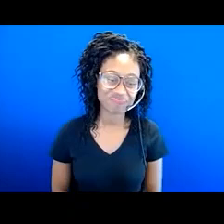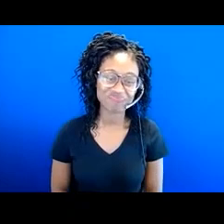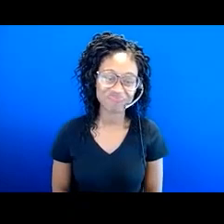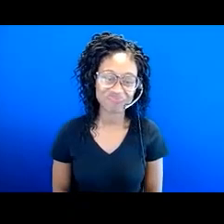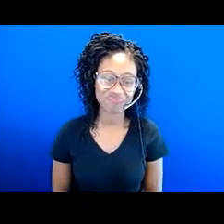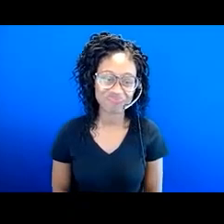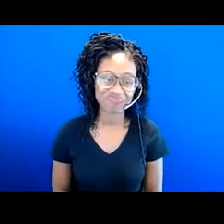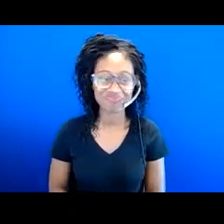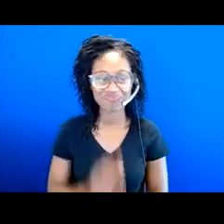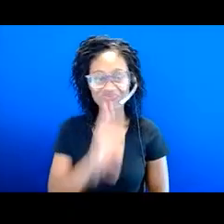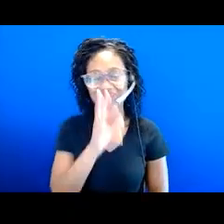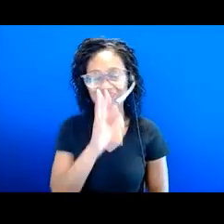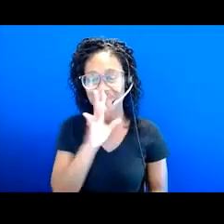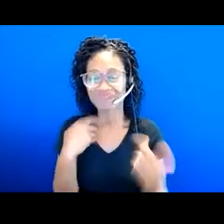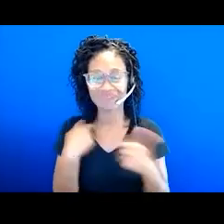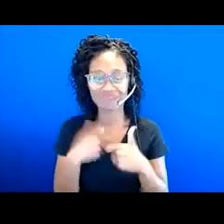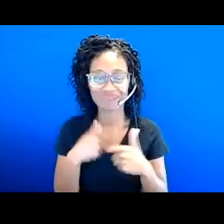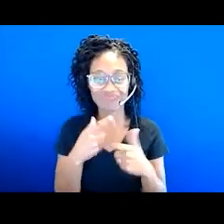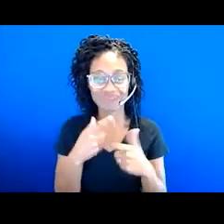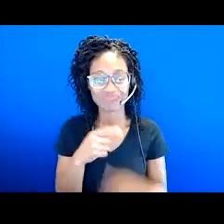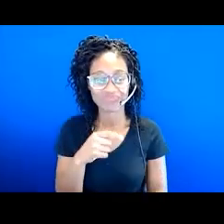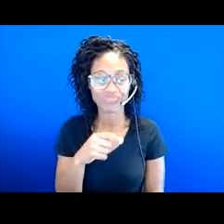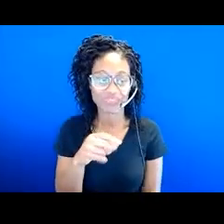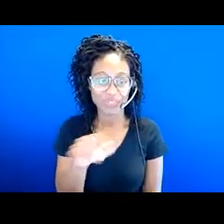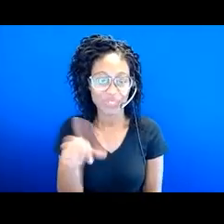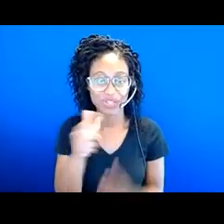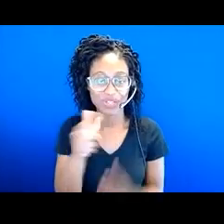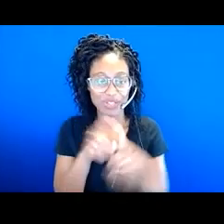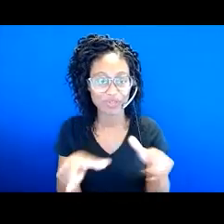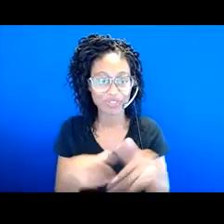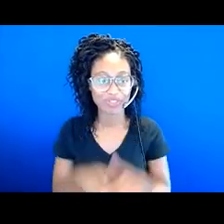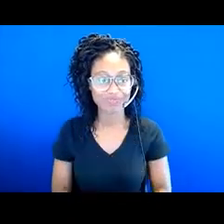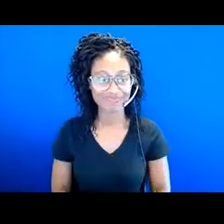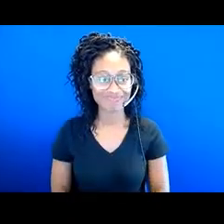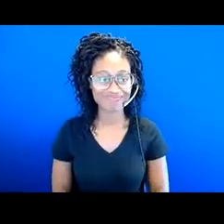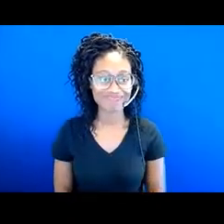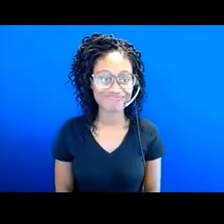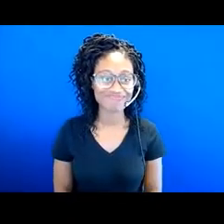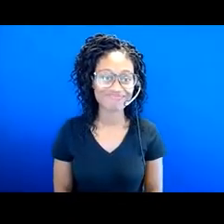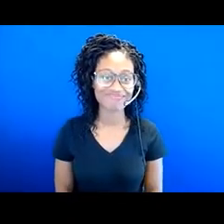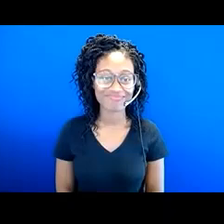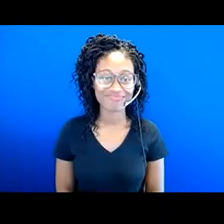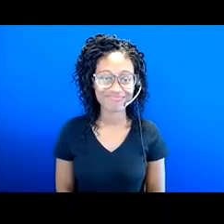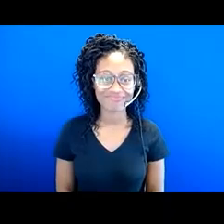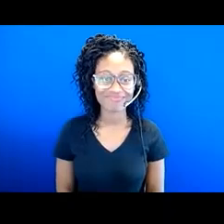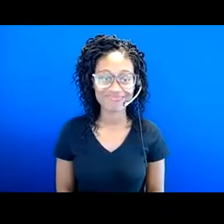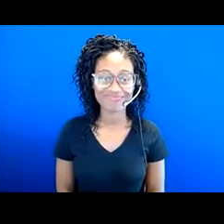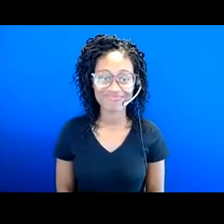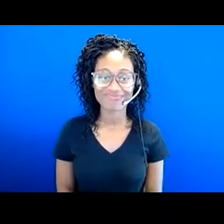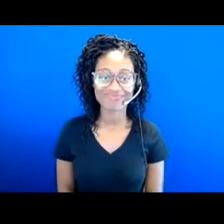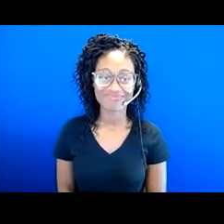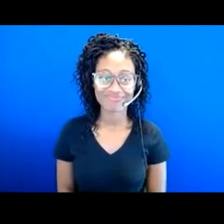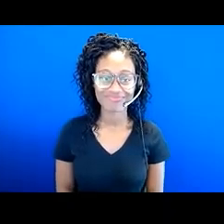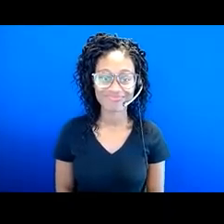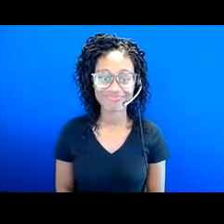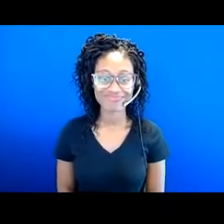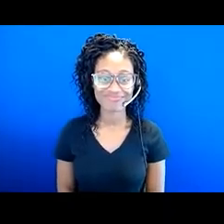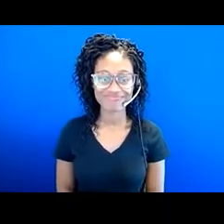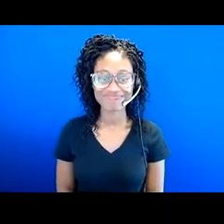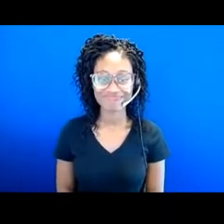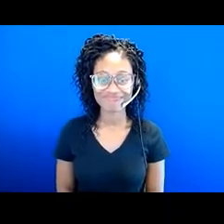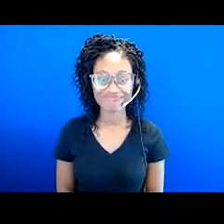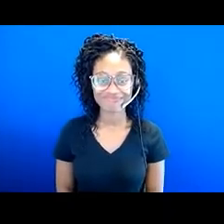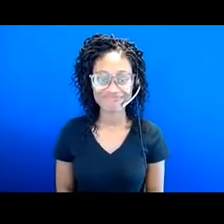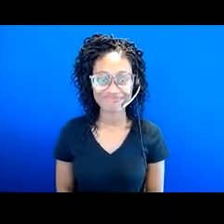Nyanyi jaaviu lajo o isaba chanyo konta ya njiba inyo anchi injiba inyo